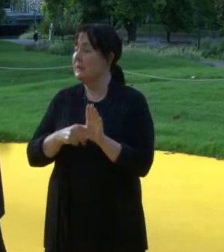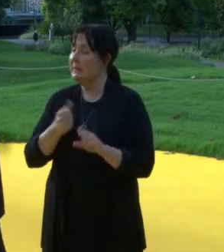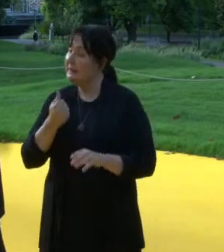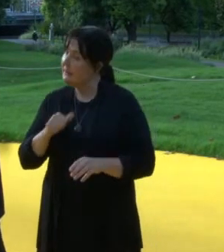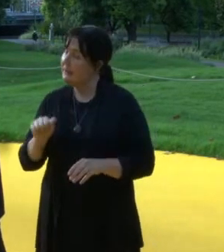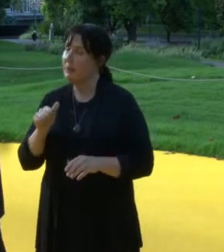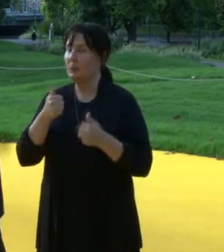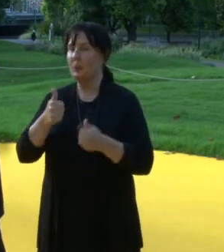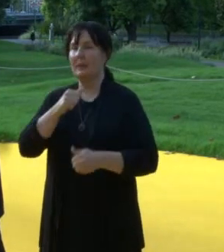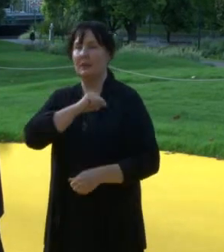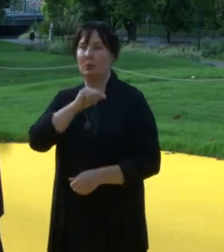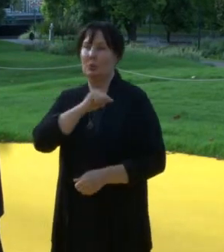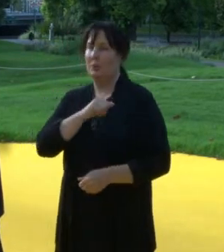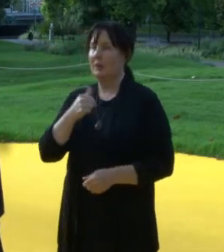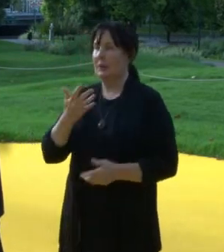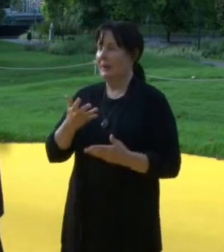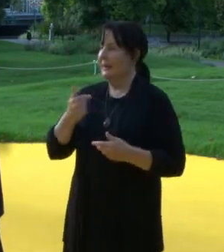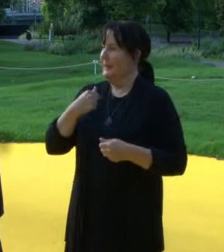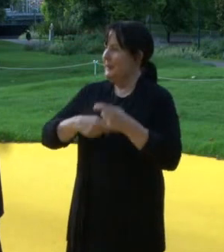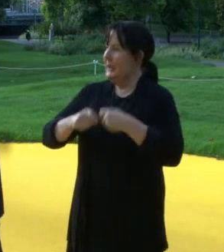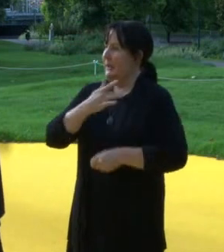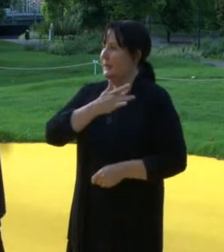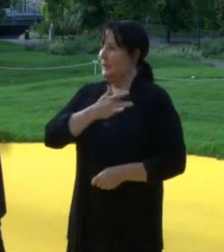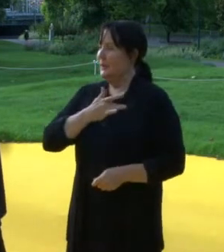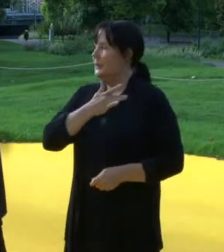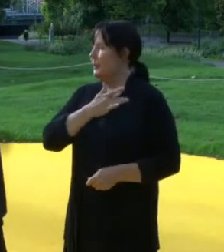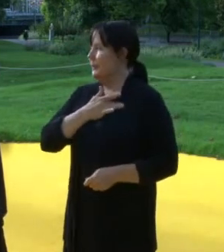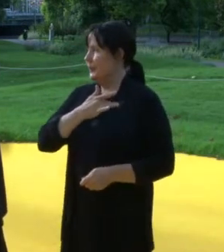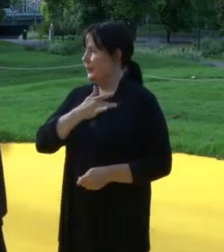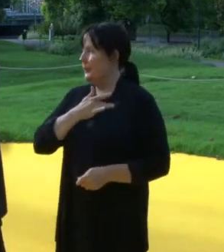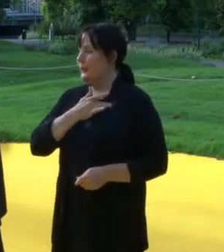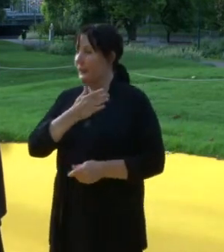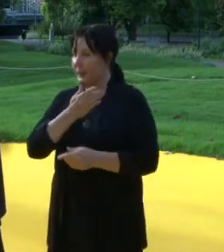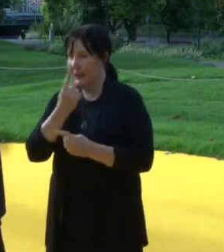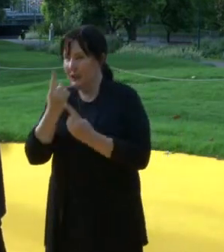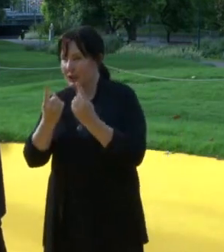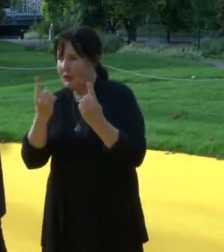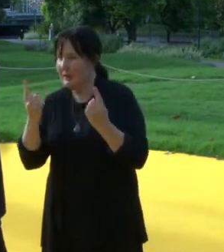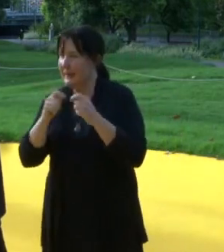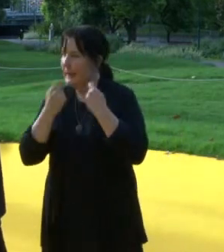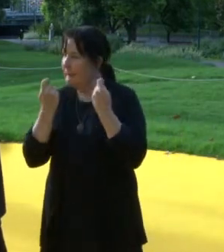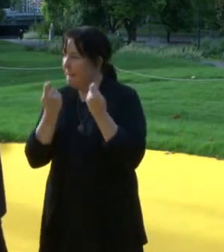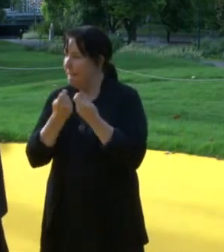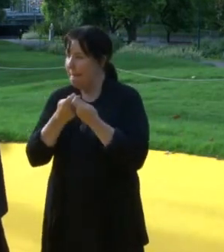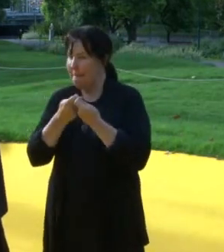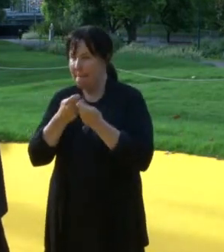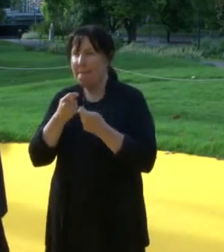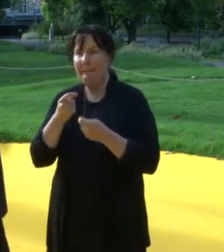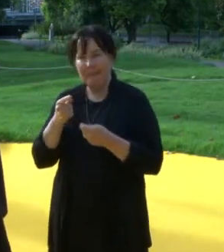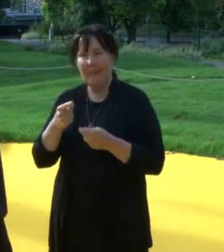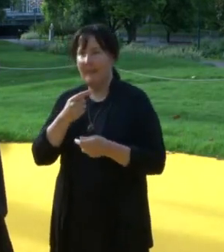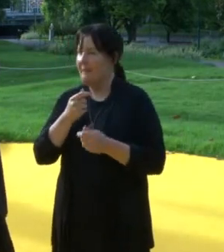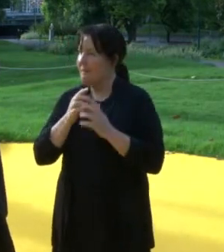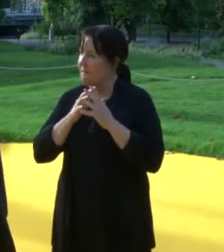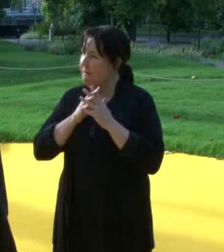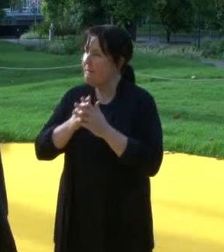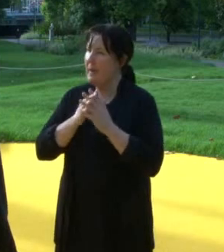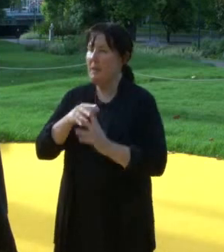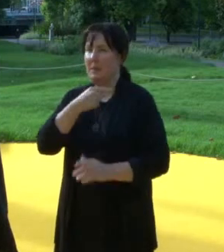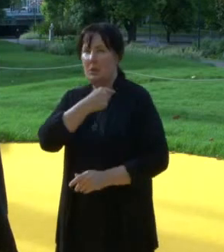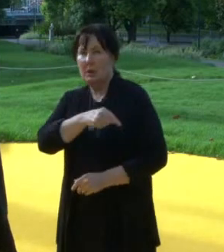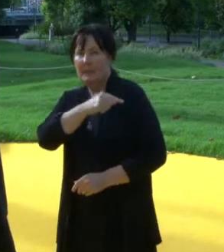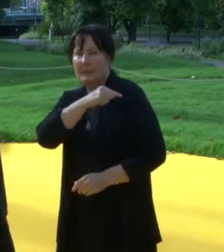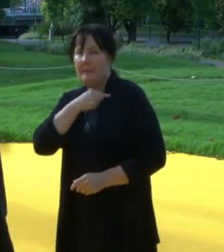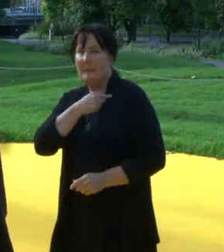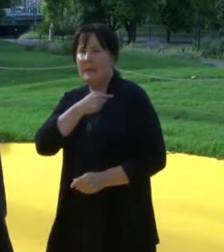This is where I get choked up. Okay, so you have each remained committed to the value of books and public